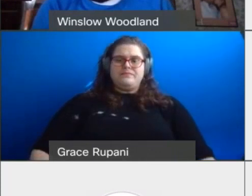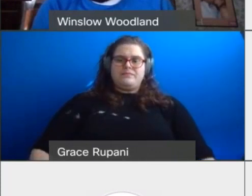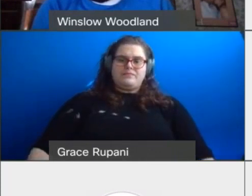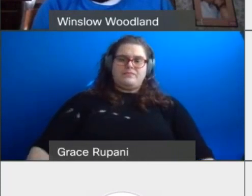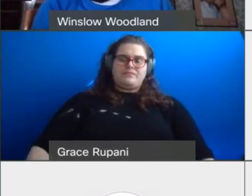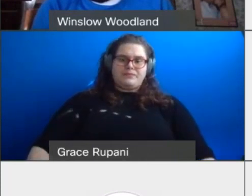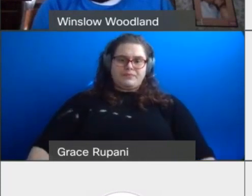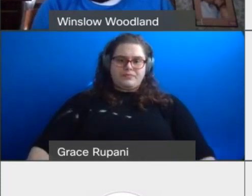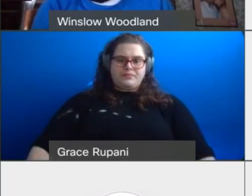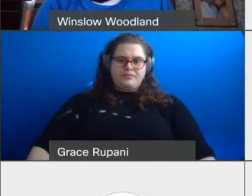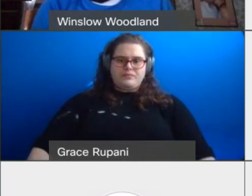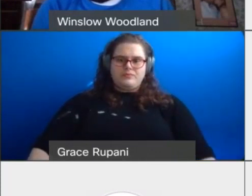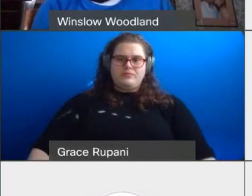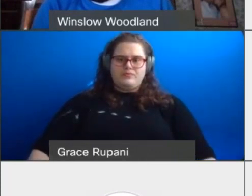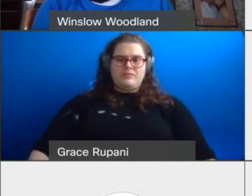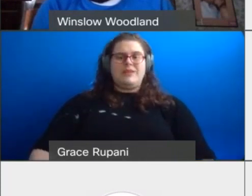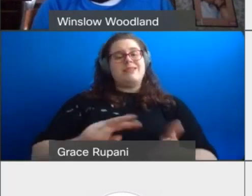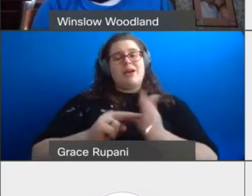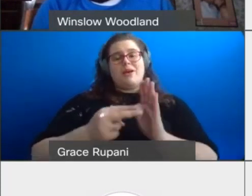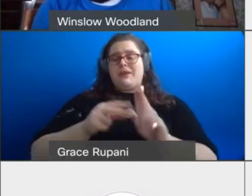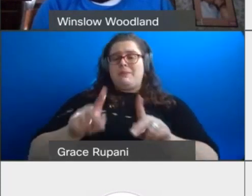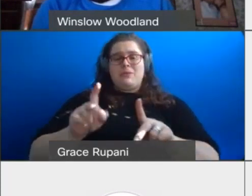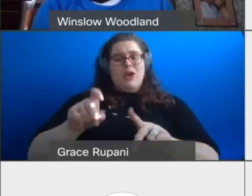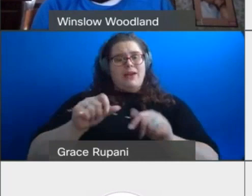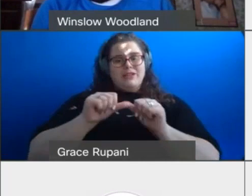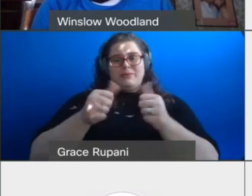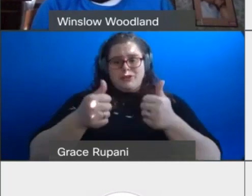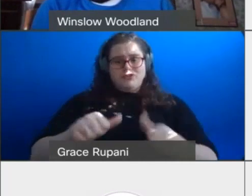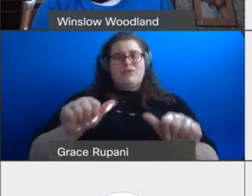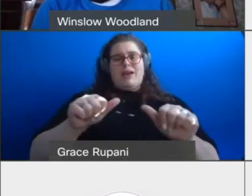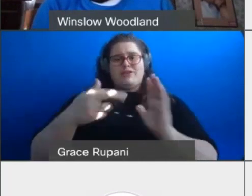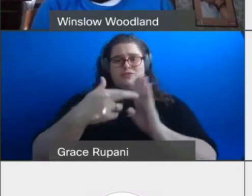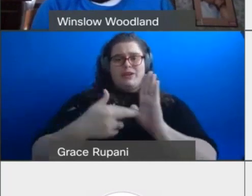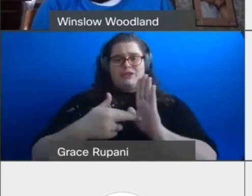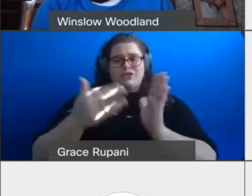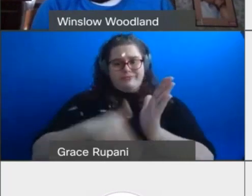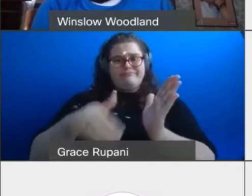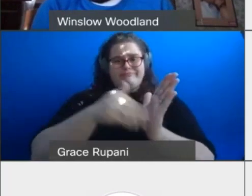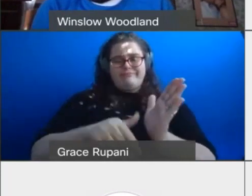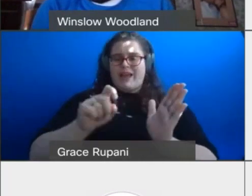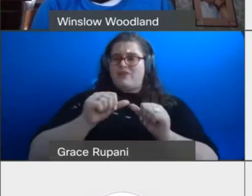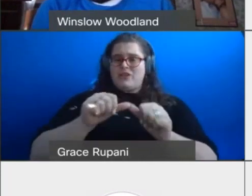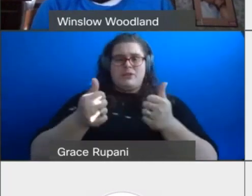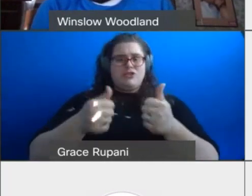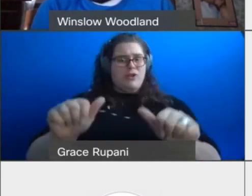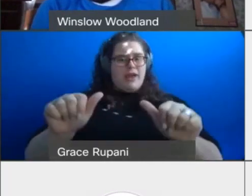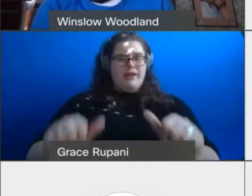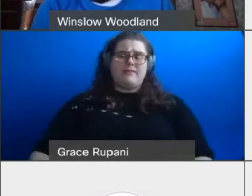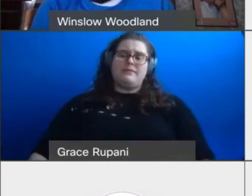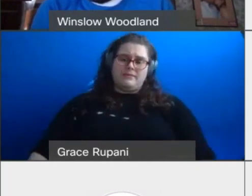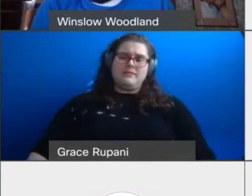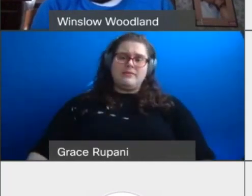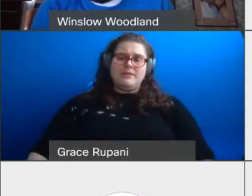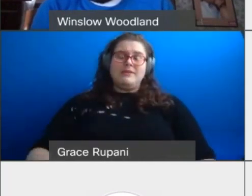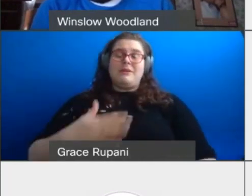So people have to keep trying to register. My understanding is that based on how you respond to the